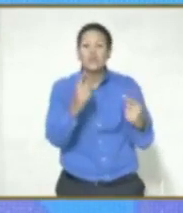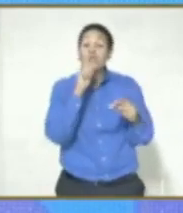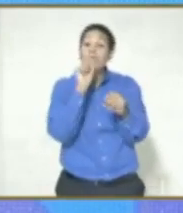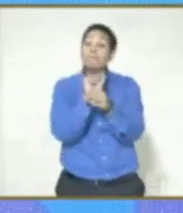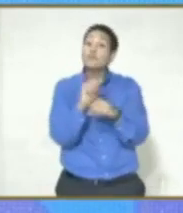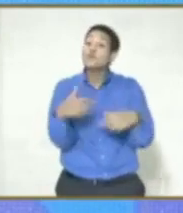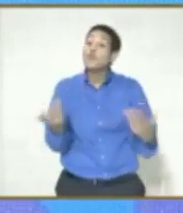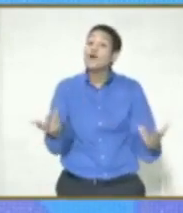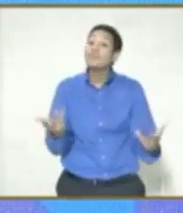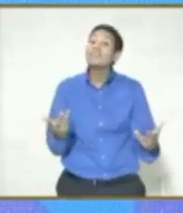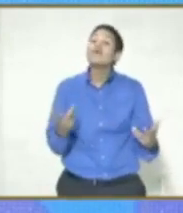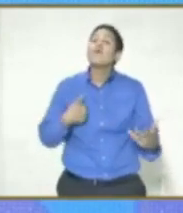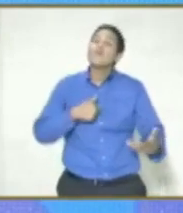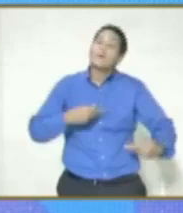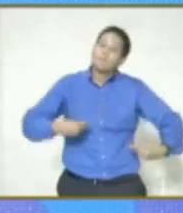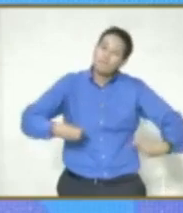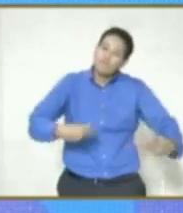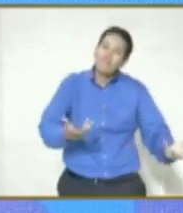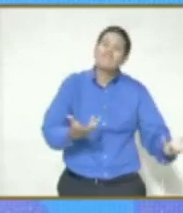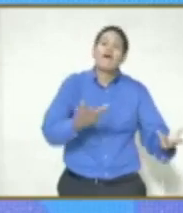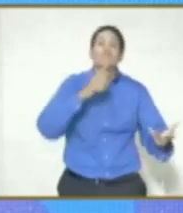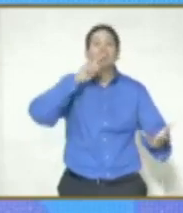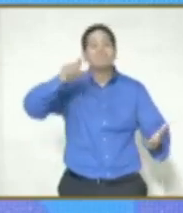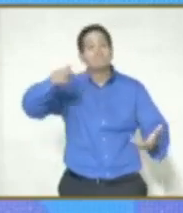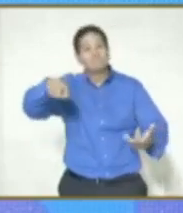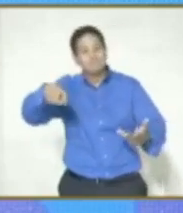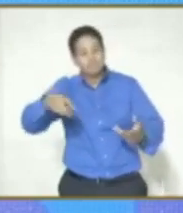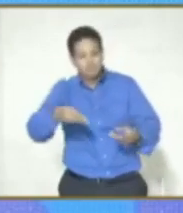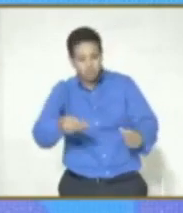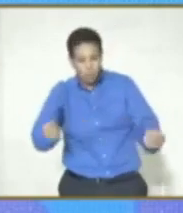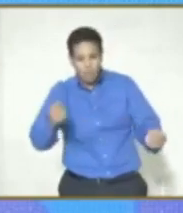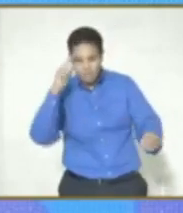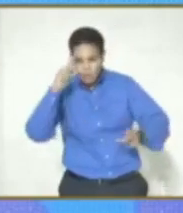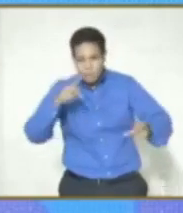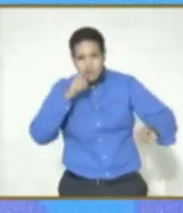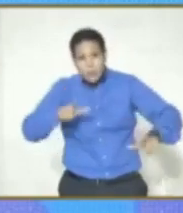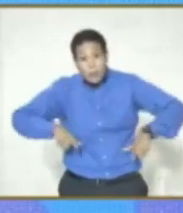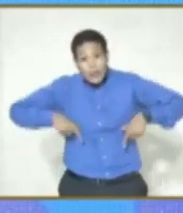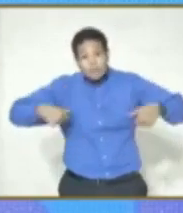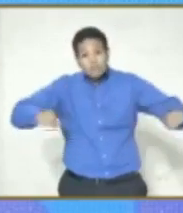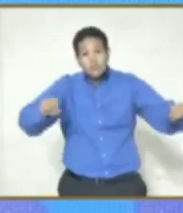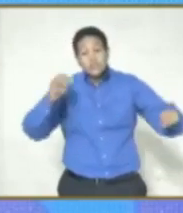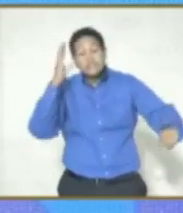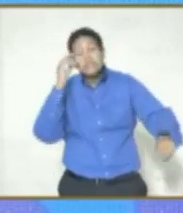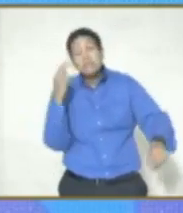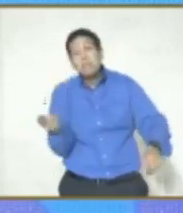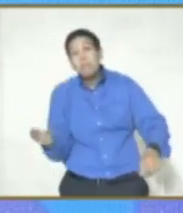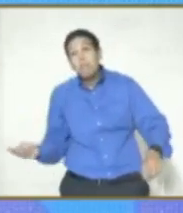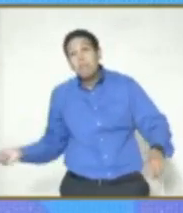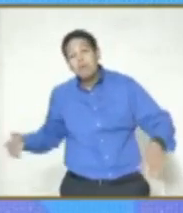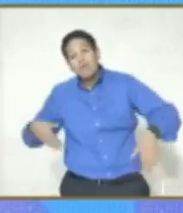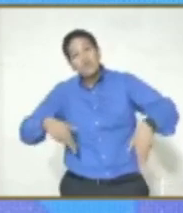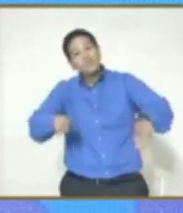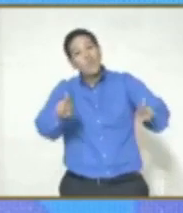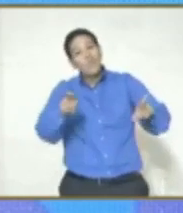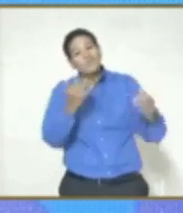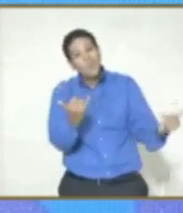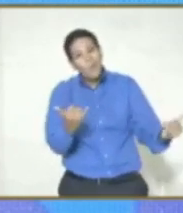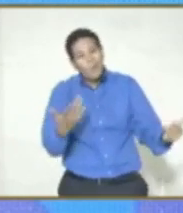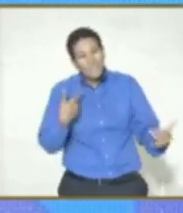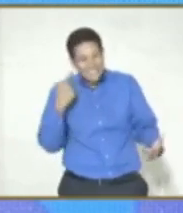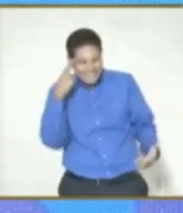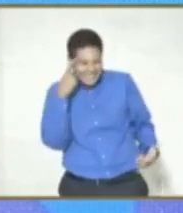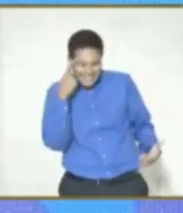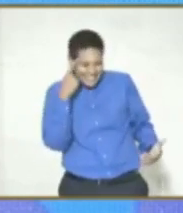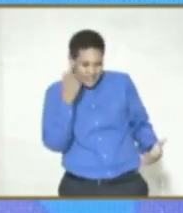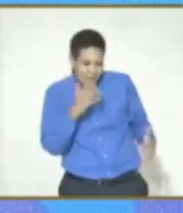ensure that we provide the necessary solutions for these persons. So today, we are